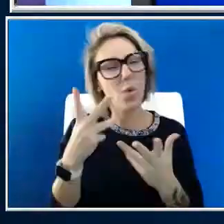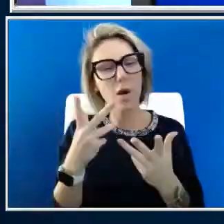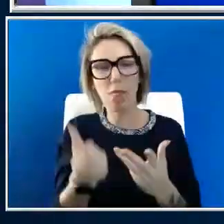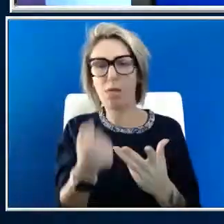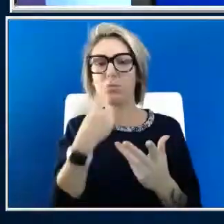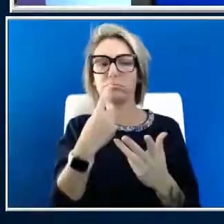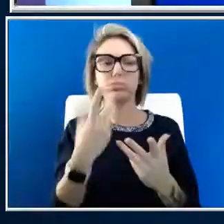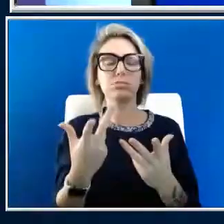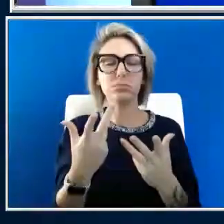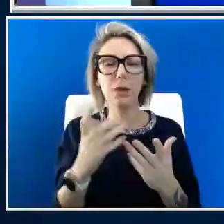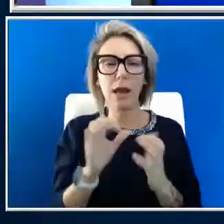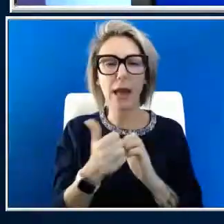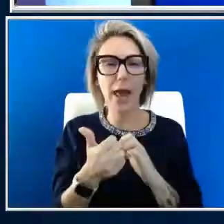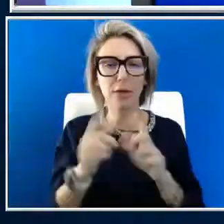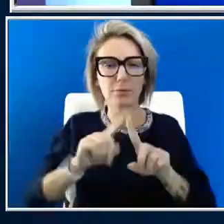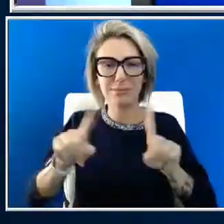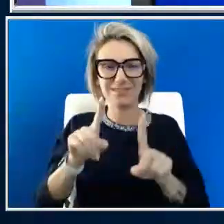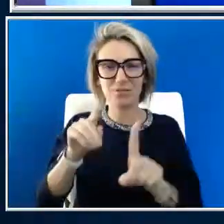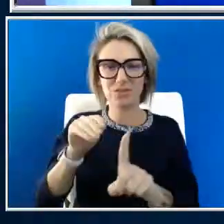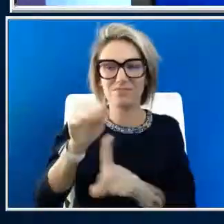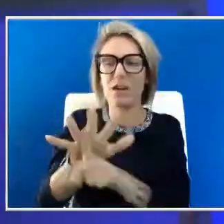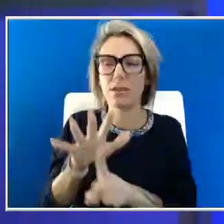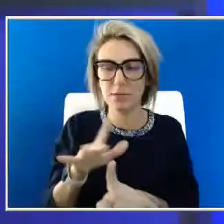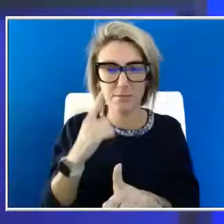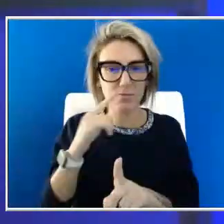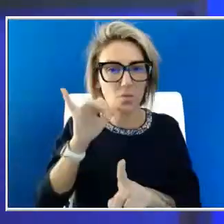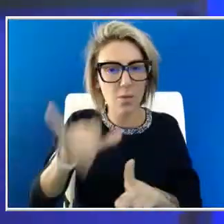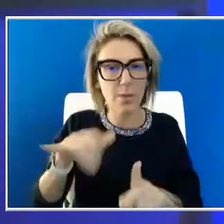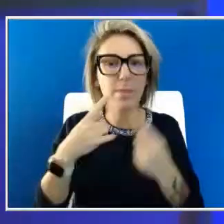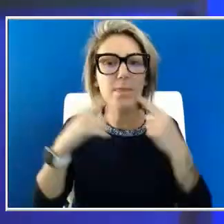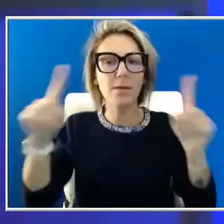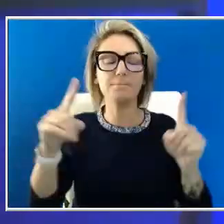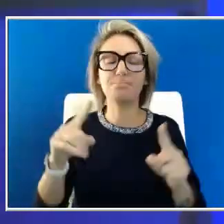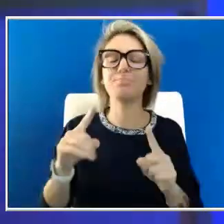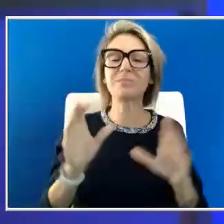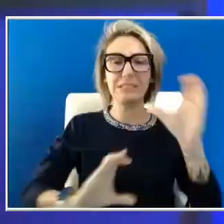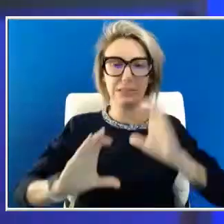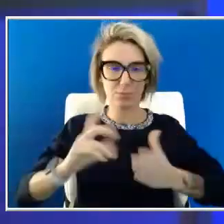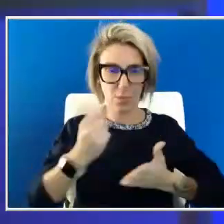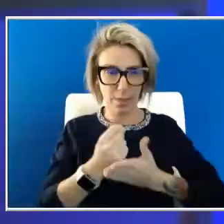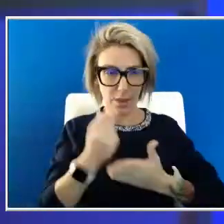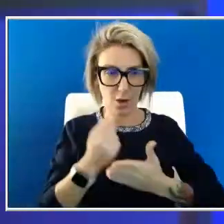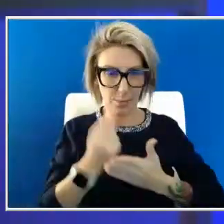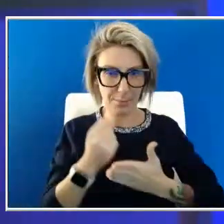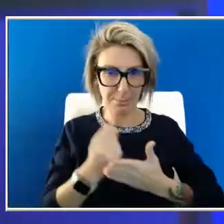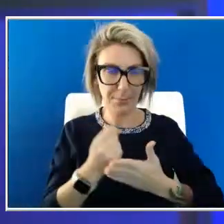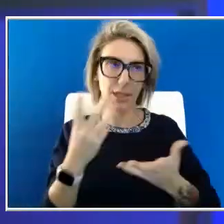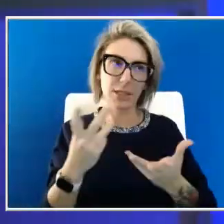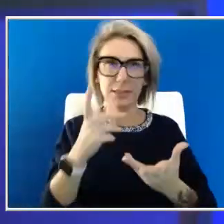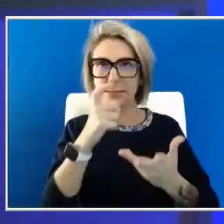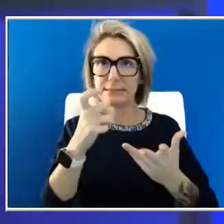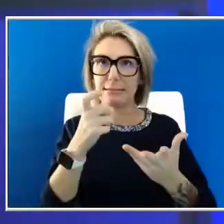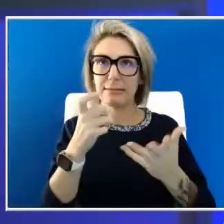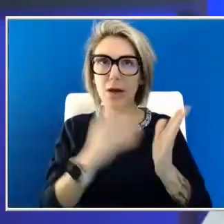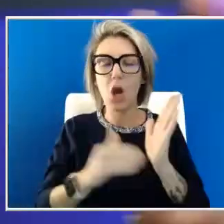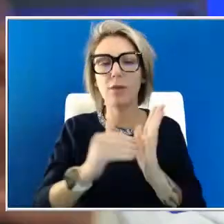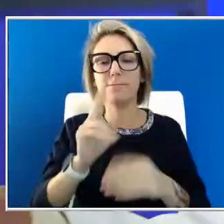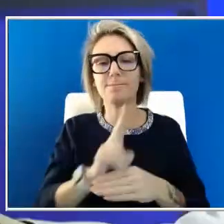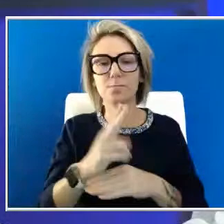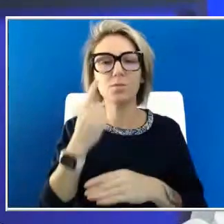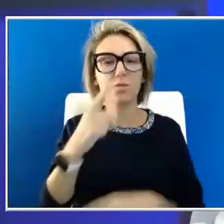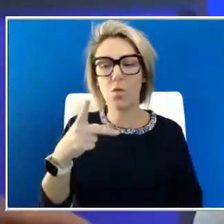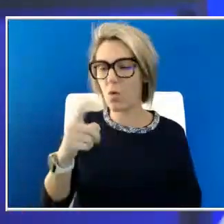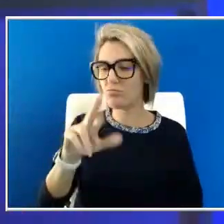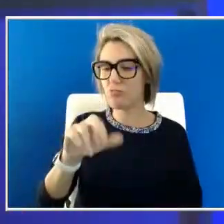in effectiveness when compared to proton? So chemotherapy is not often used for prostate cancer until the